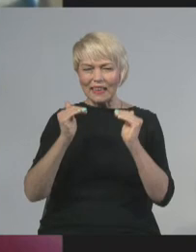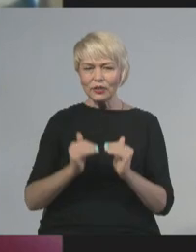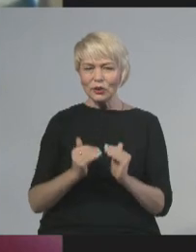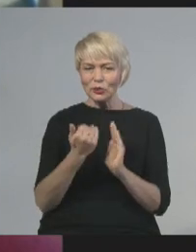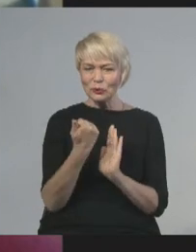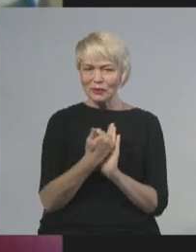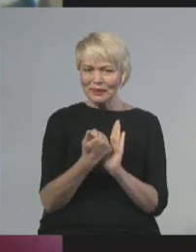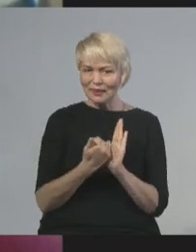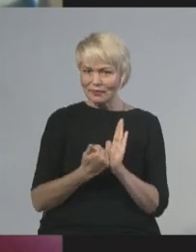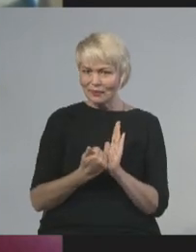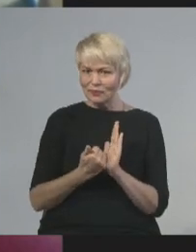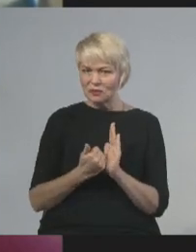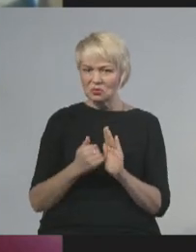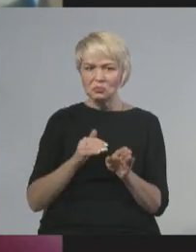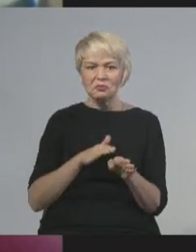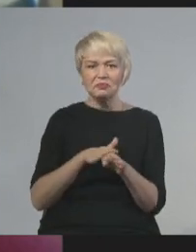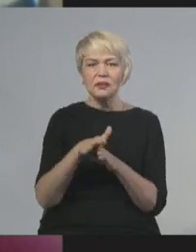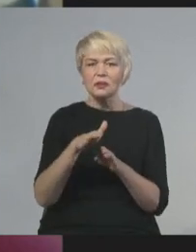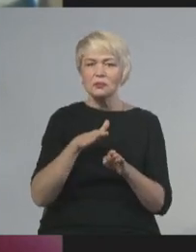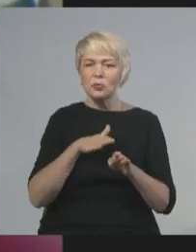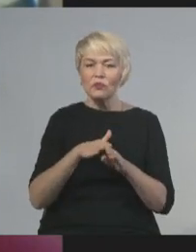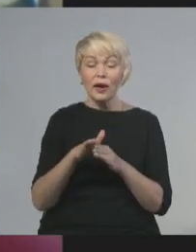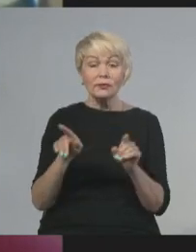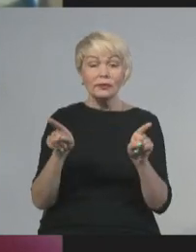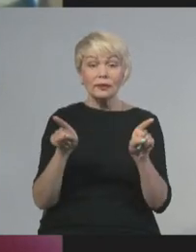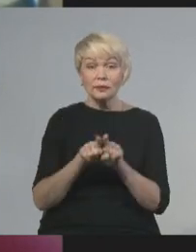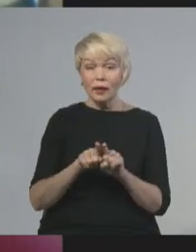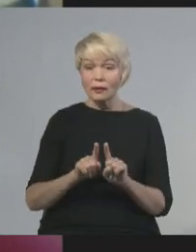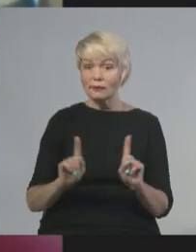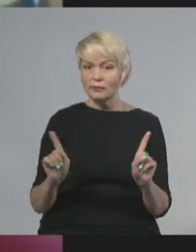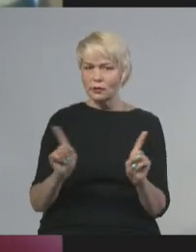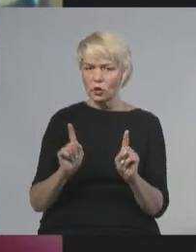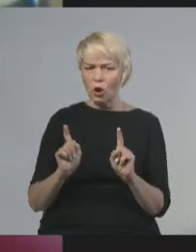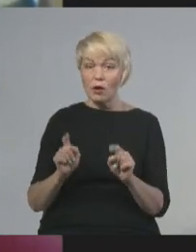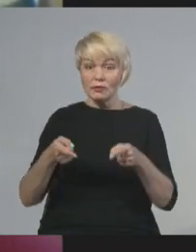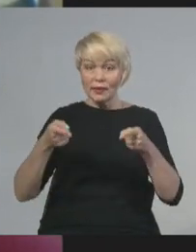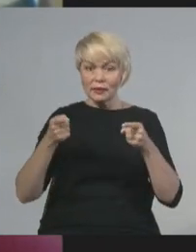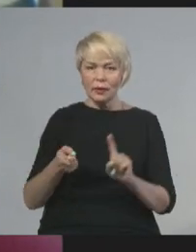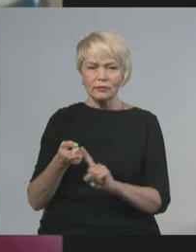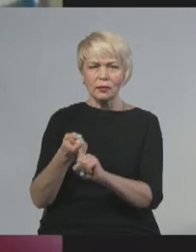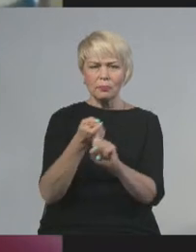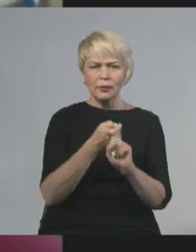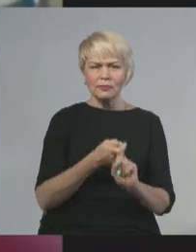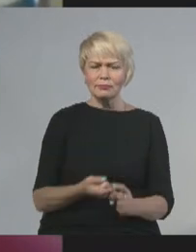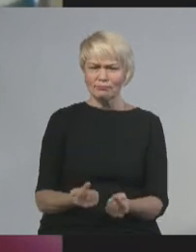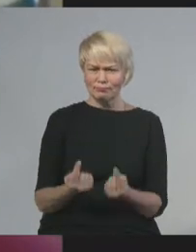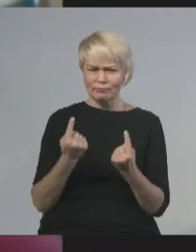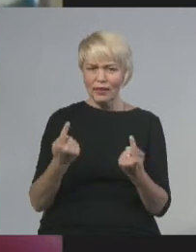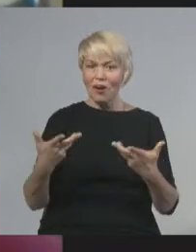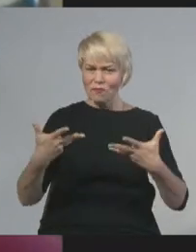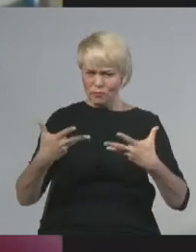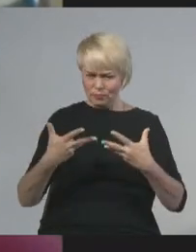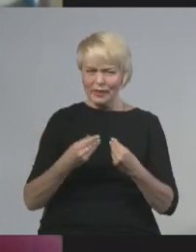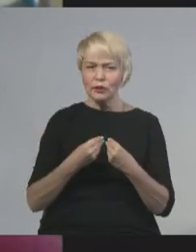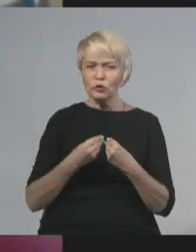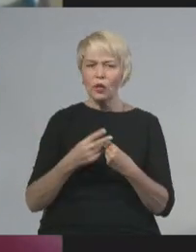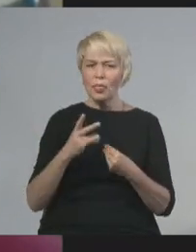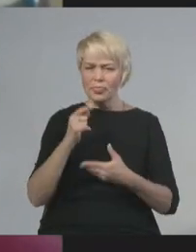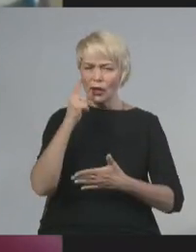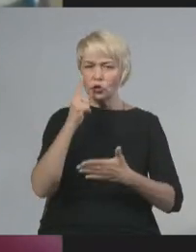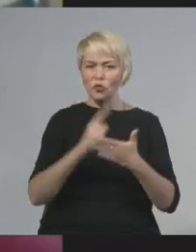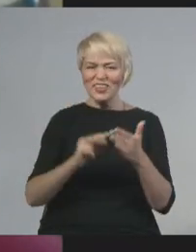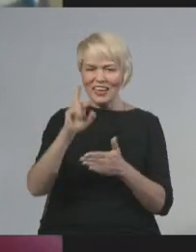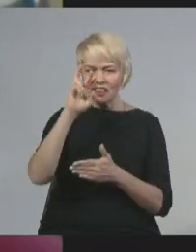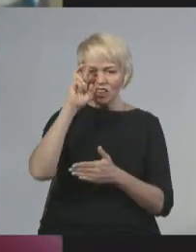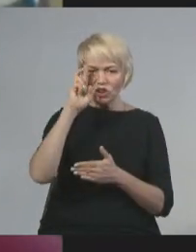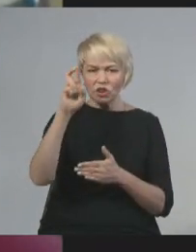um the pandemic affected the trust in the institutions but you have to keep in mind on in a polarized